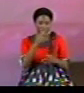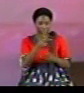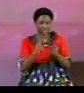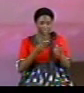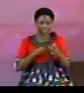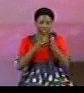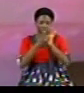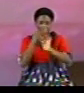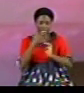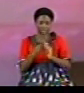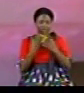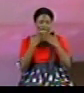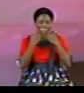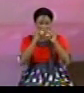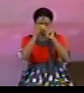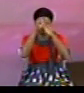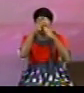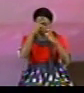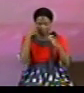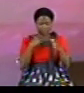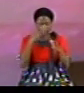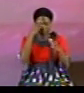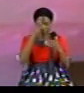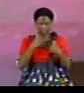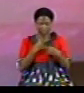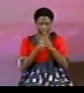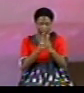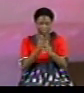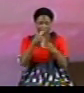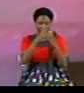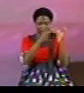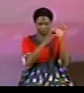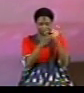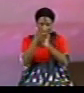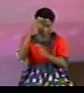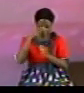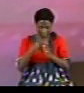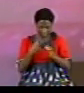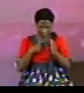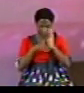because we know you have answered. In Jesus' name we pray. Amen.